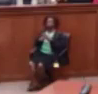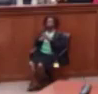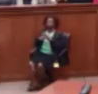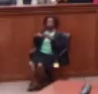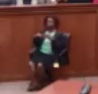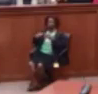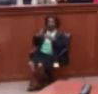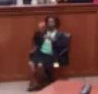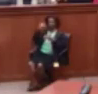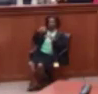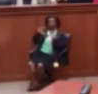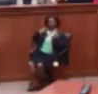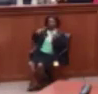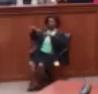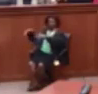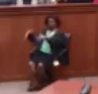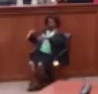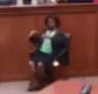systems.